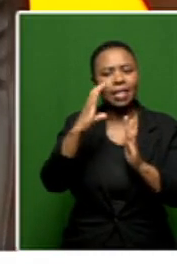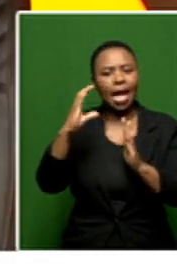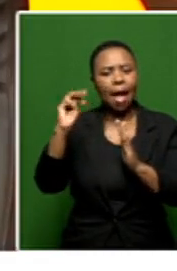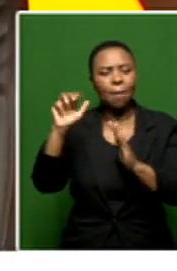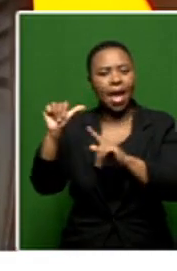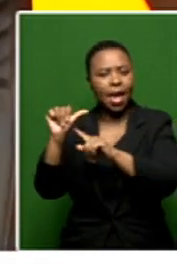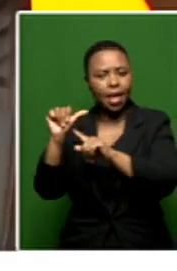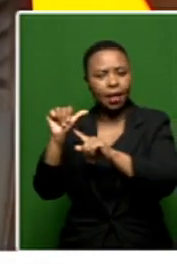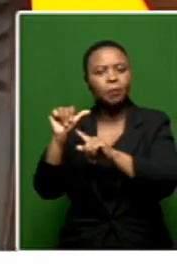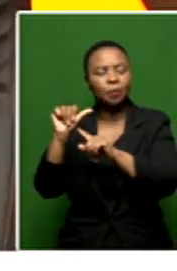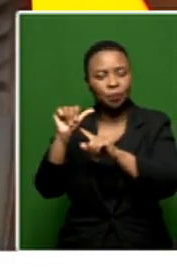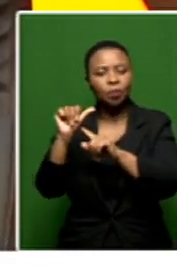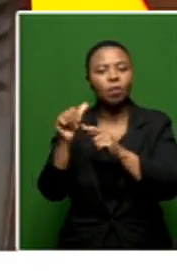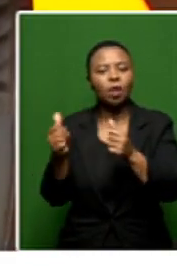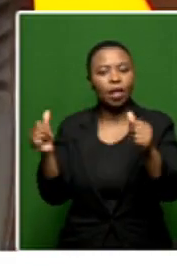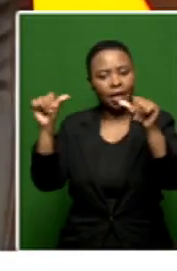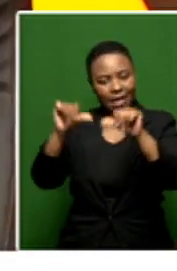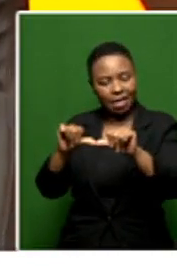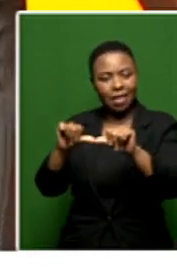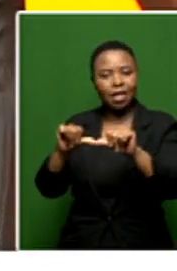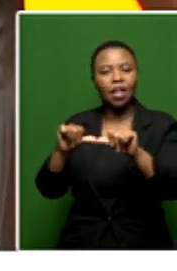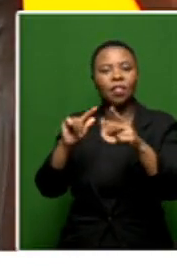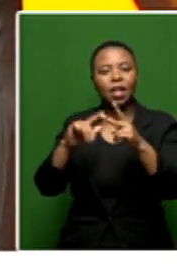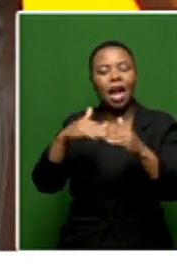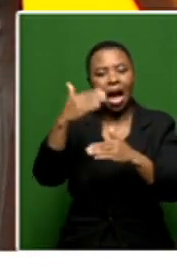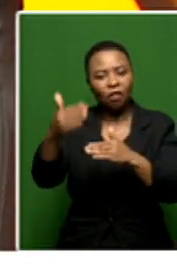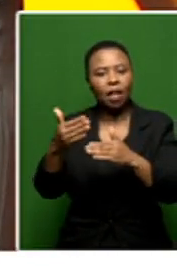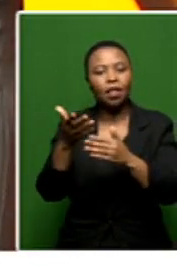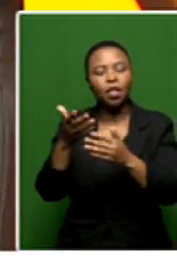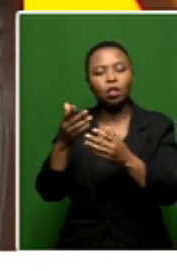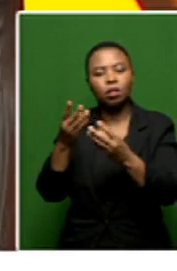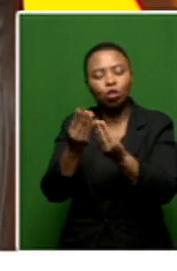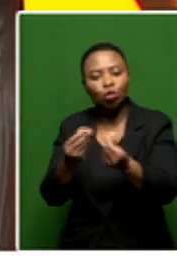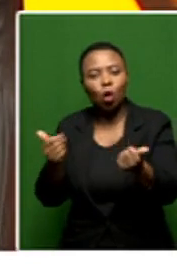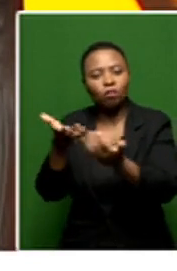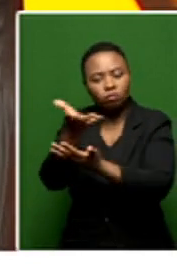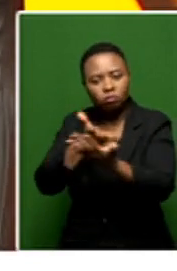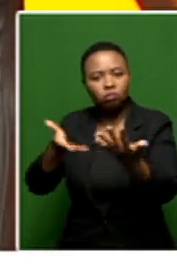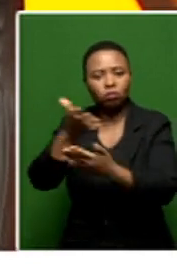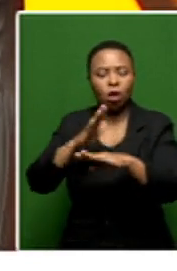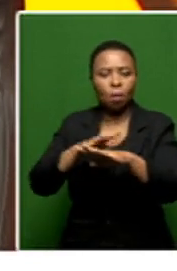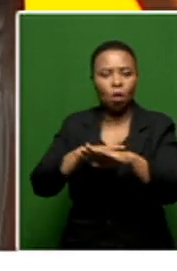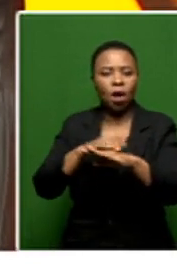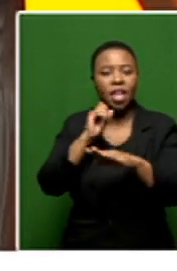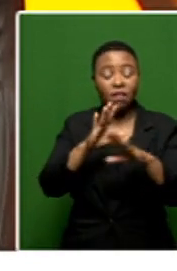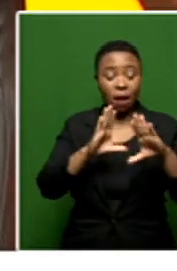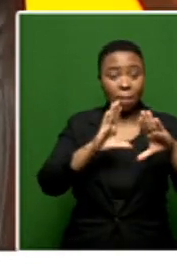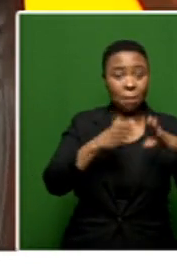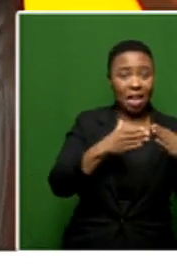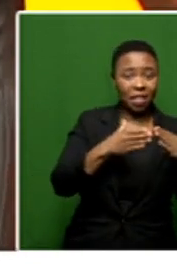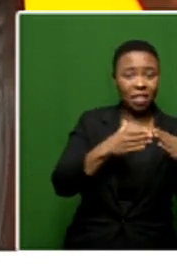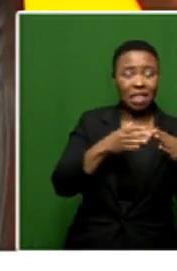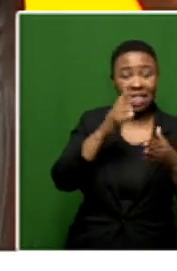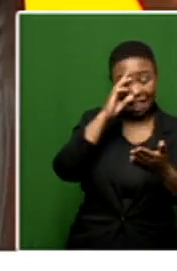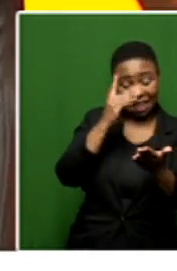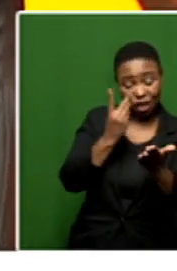of conciliation, and then after conciliation is arbitration. And then after arbitration, a party that is still disaffected by the